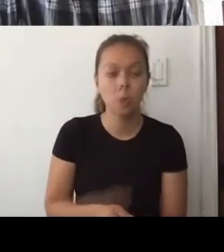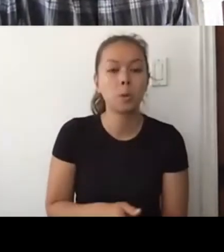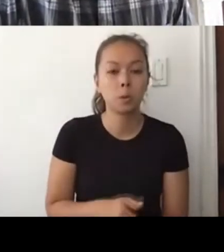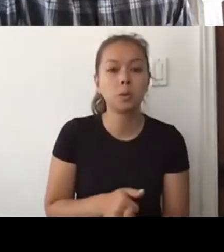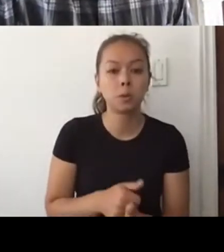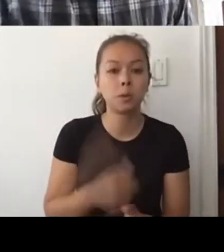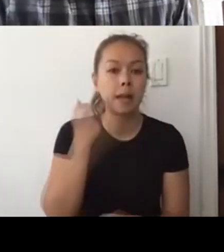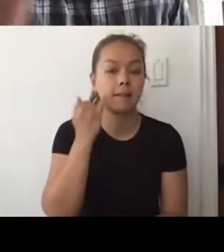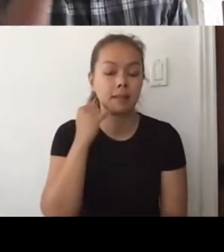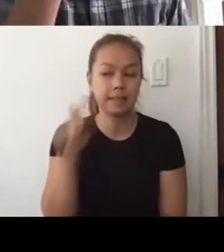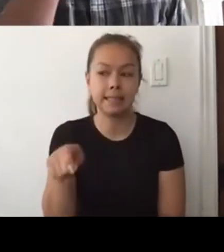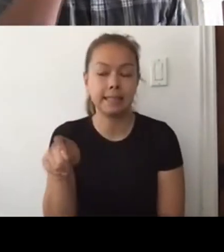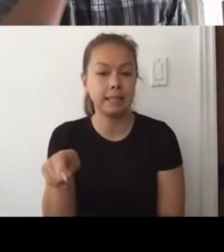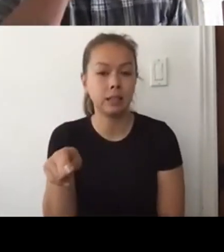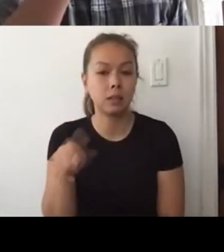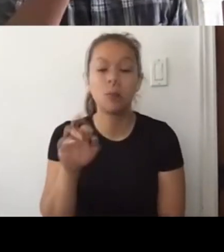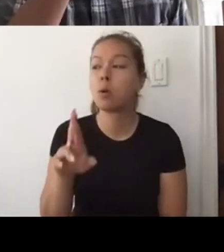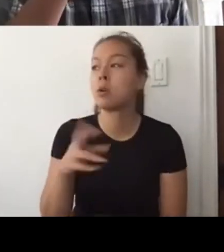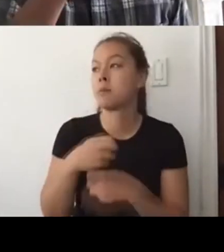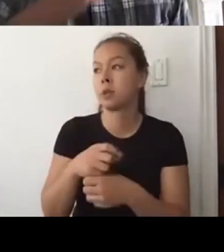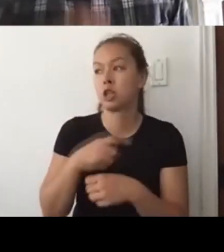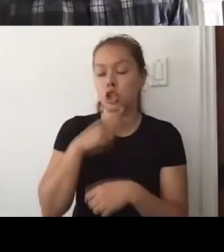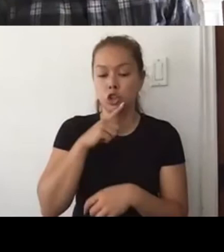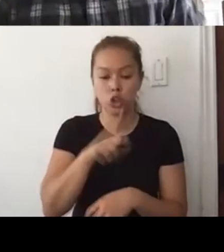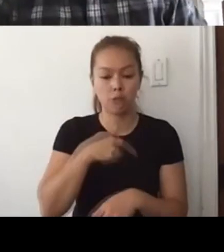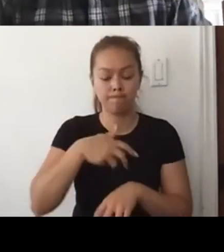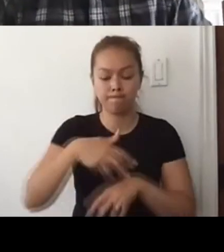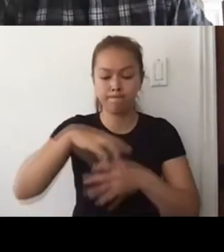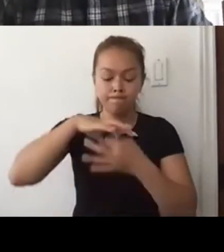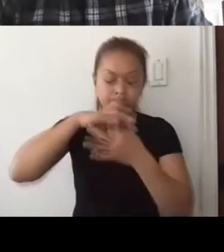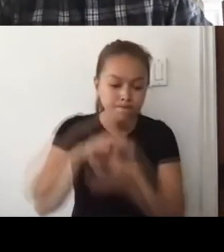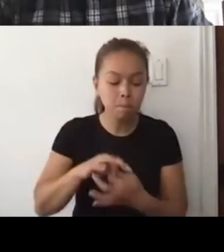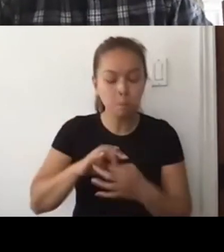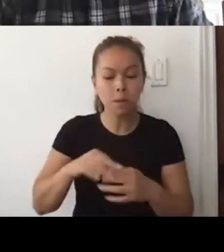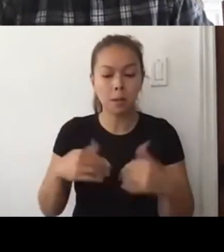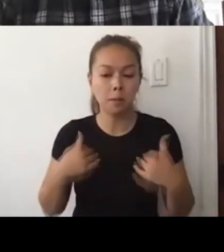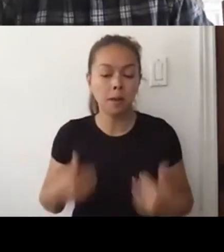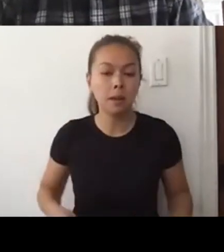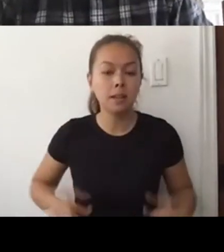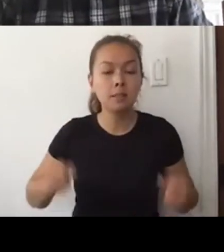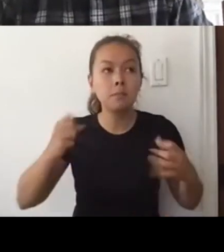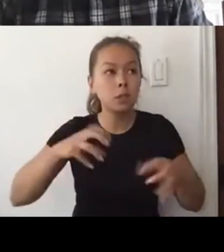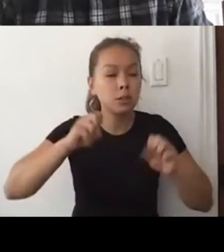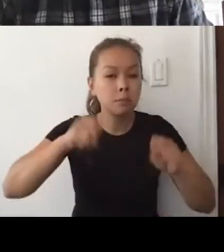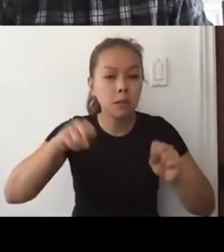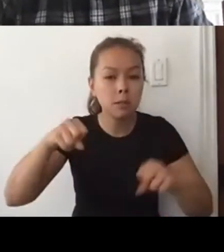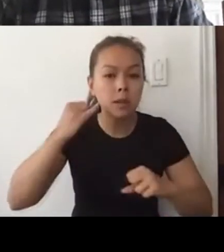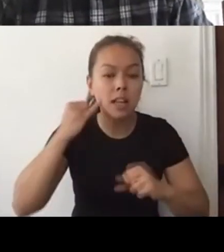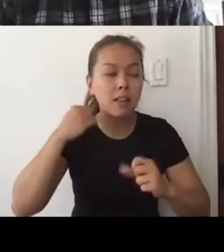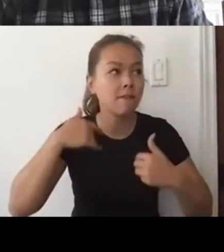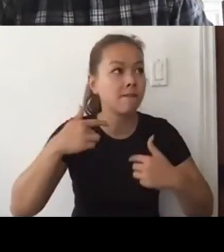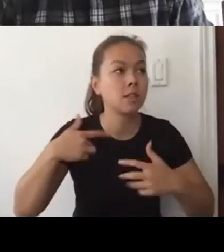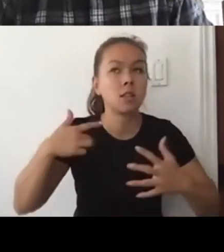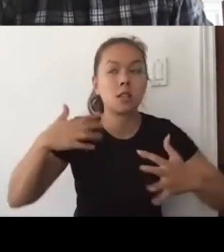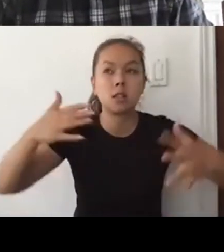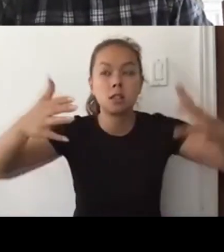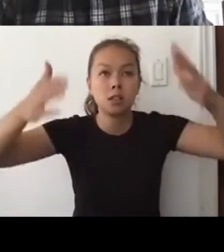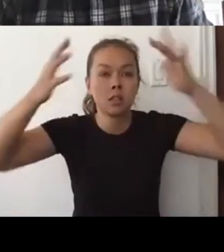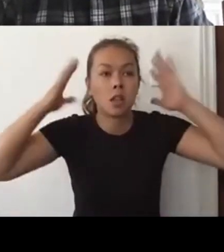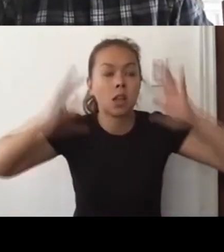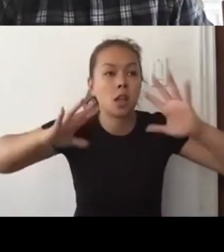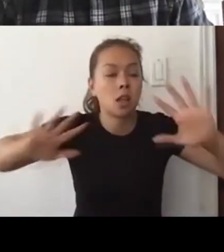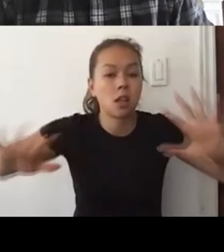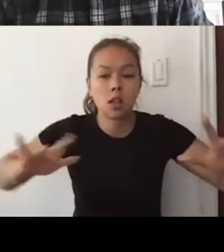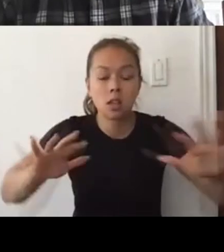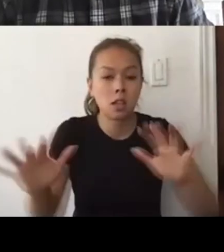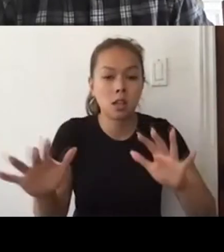just grounded in my body as much as possible when, you know, stuff's just too much. Because, I mean, I don't